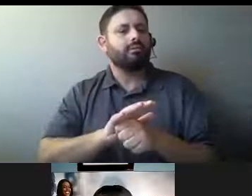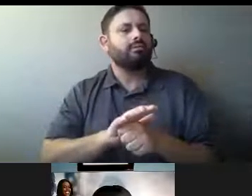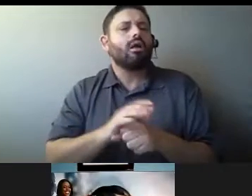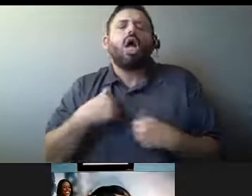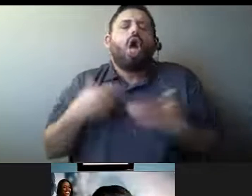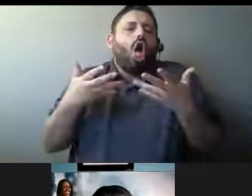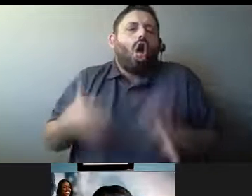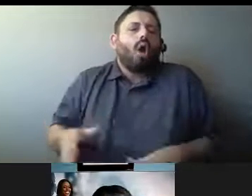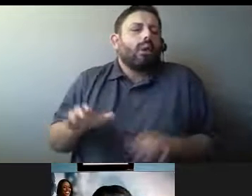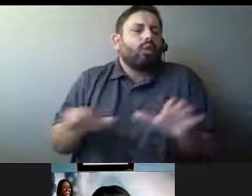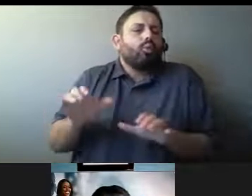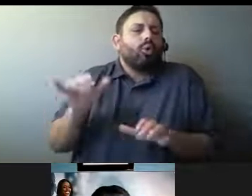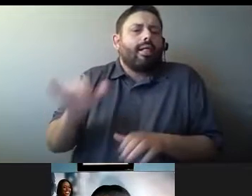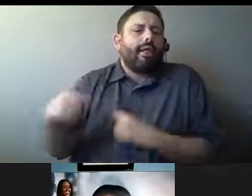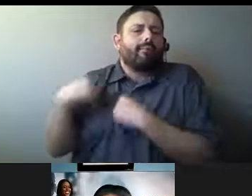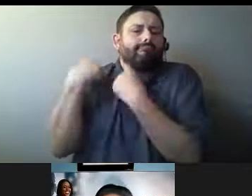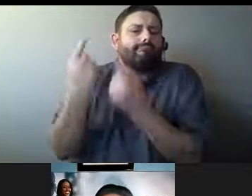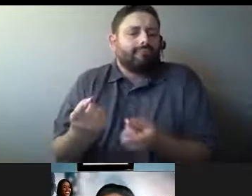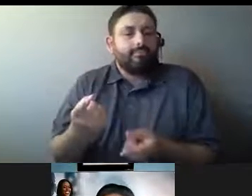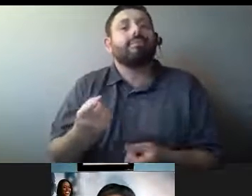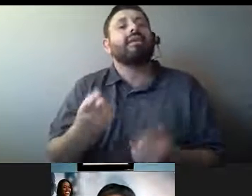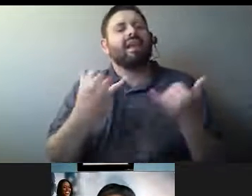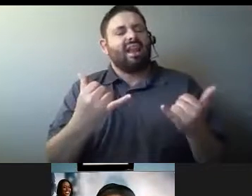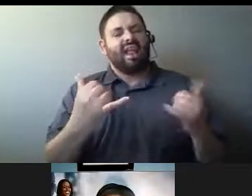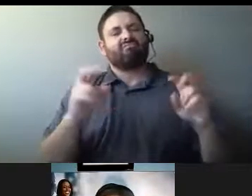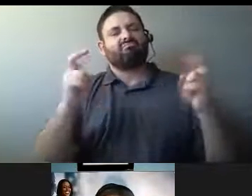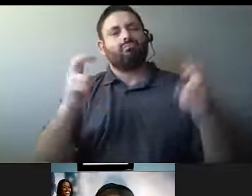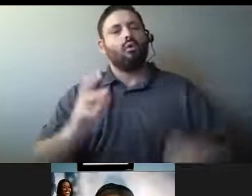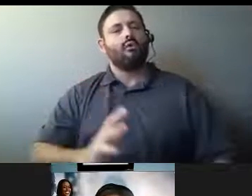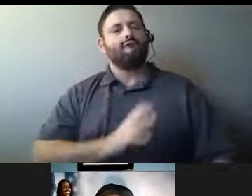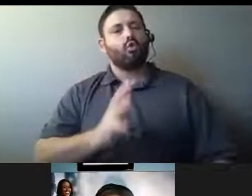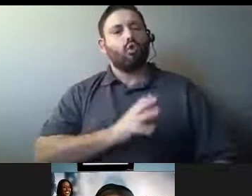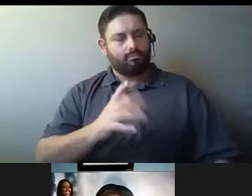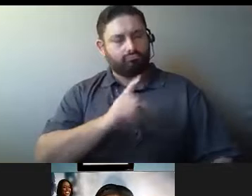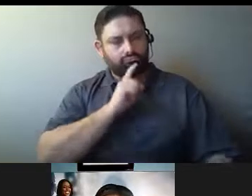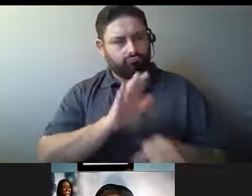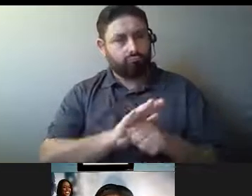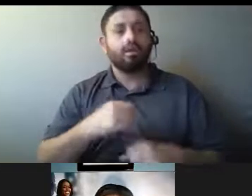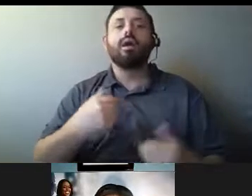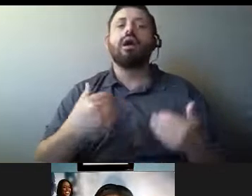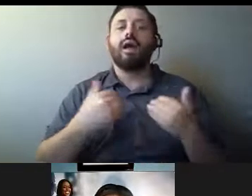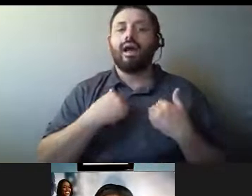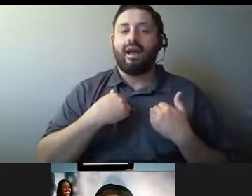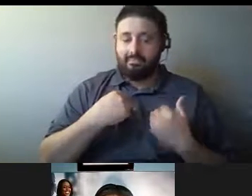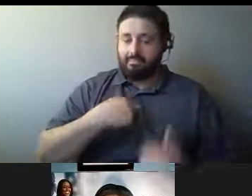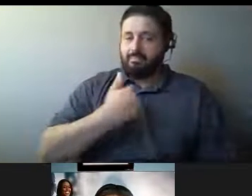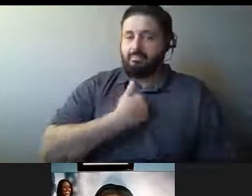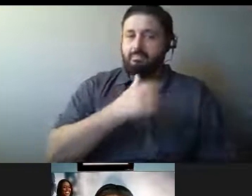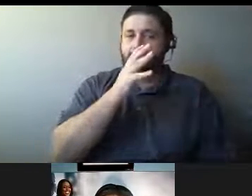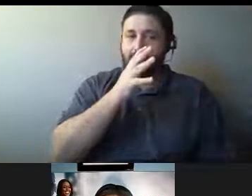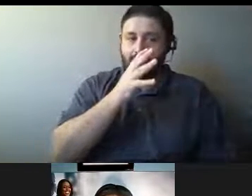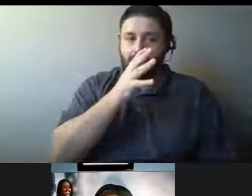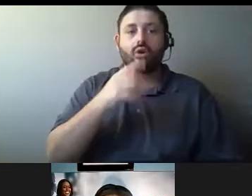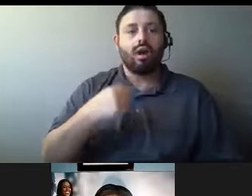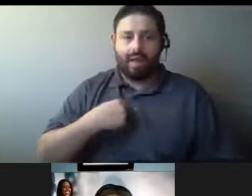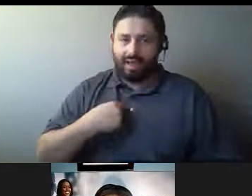living, so that was just a formal step. I'm a mother of a 5-year-old, so I am concerned about